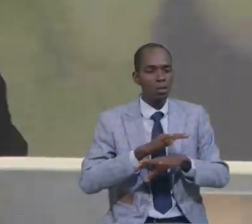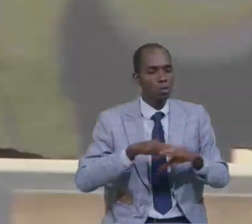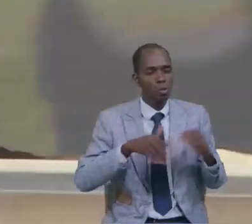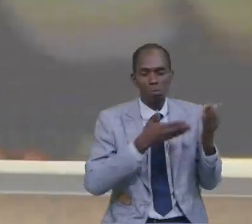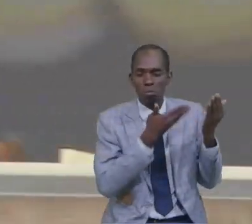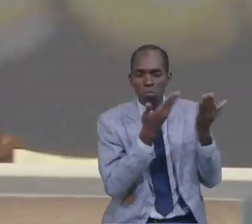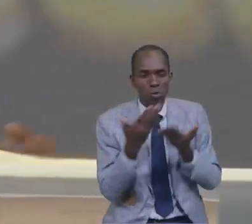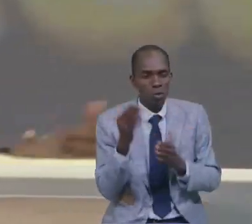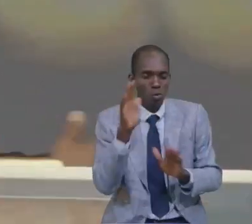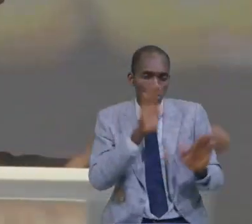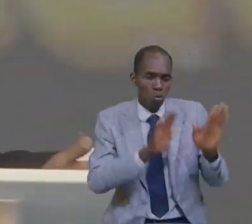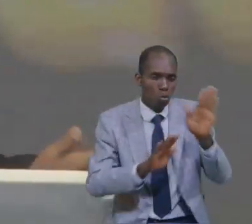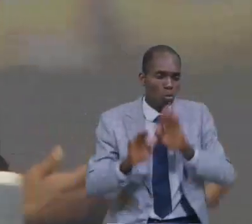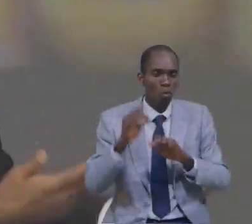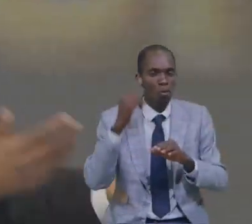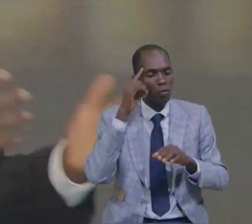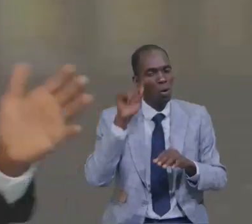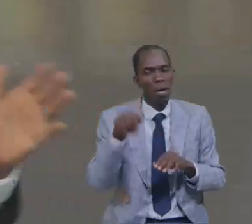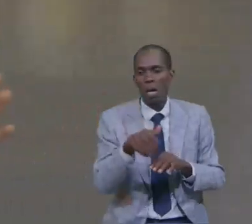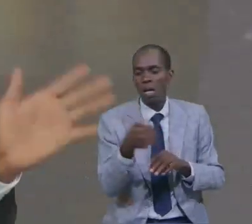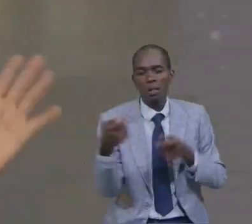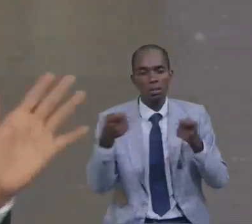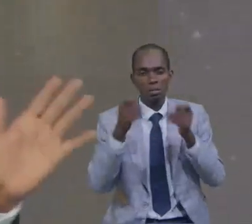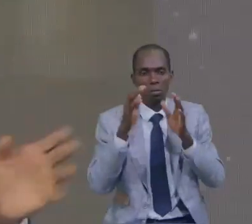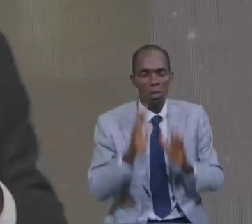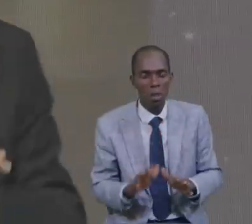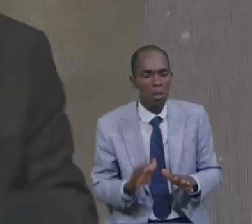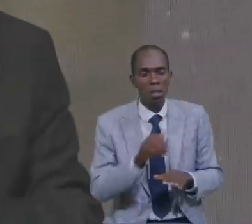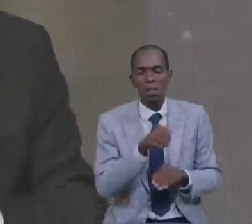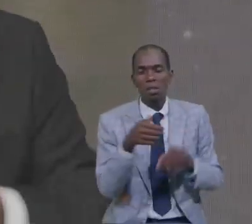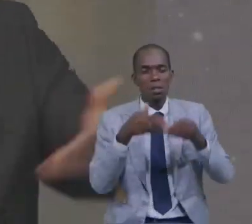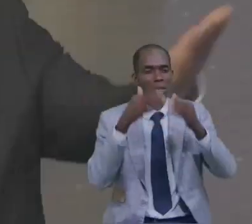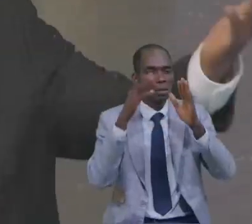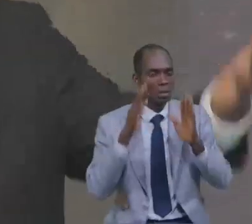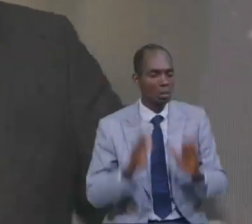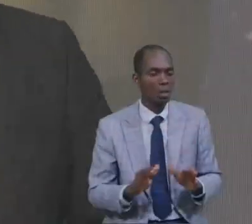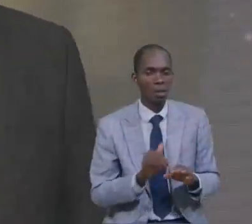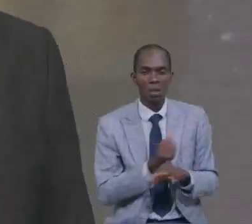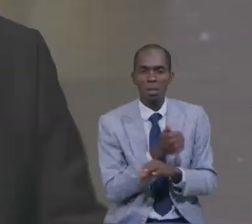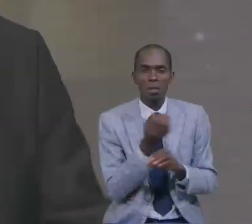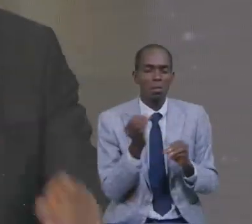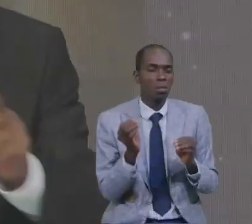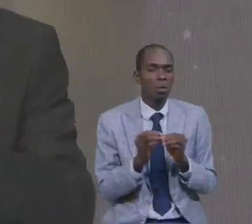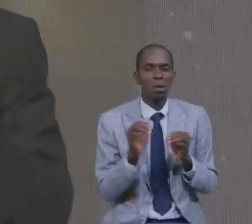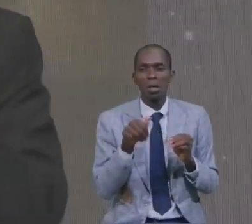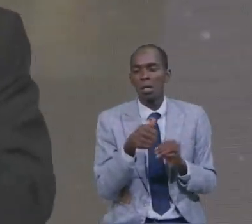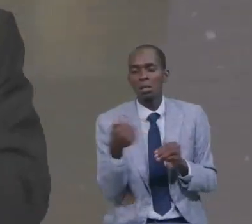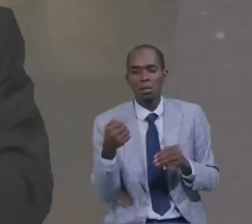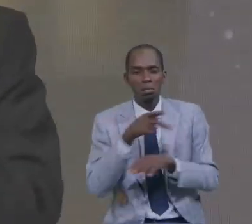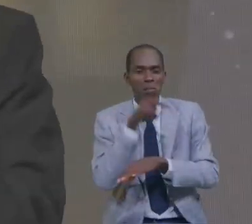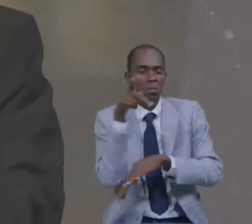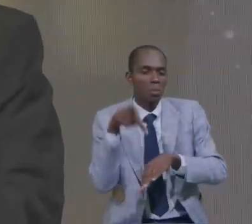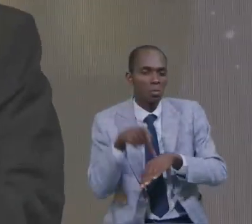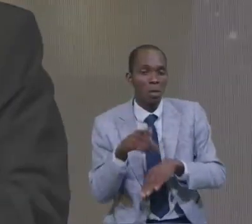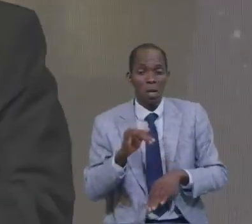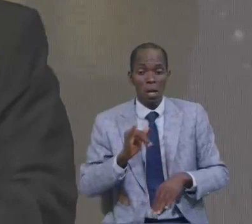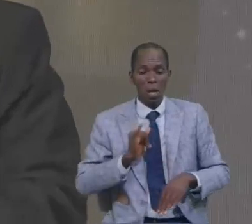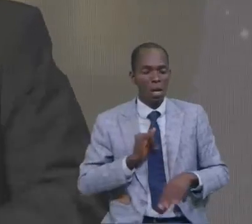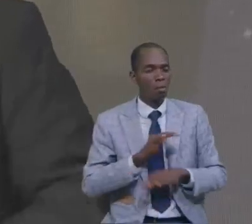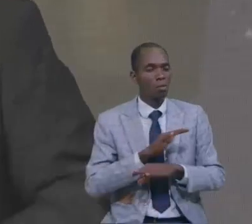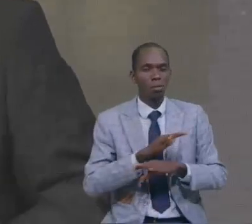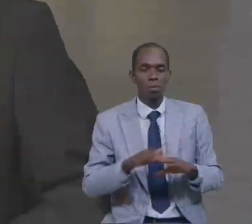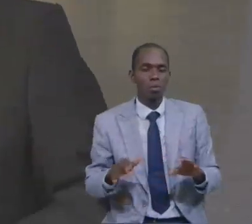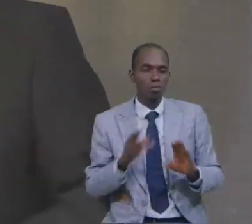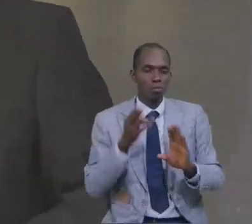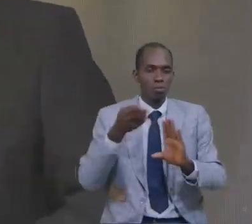any principal. I don't cause any trouble anymore for any family. There is